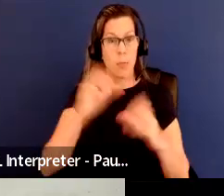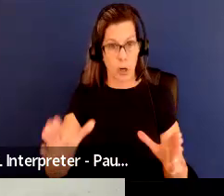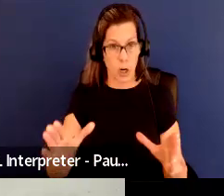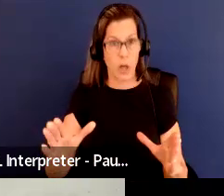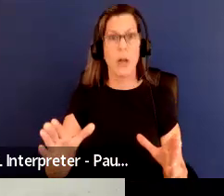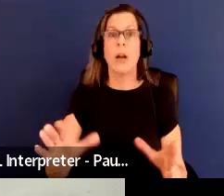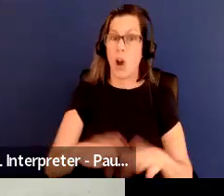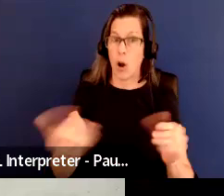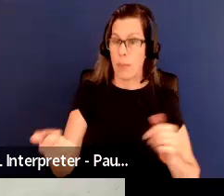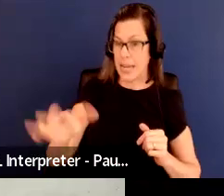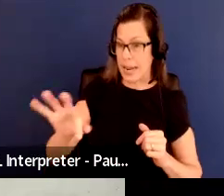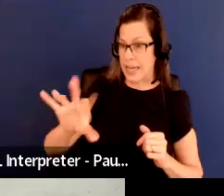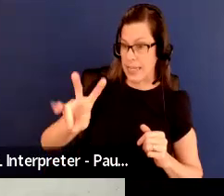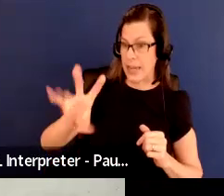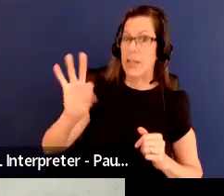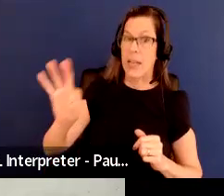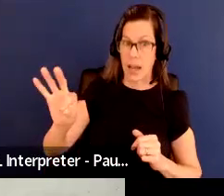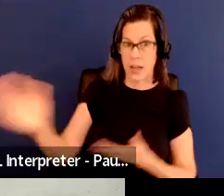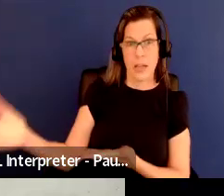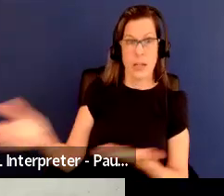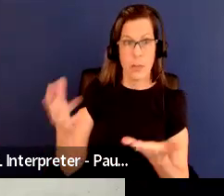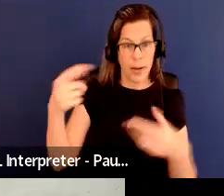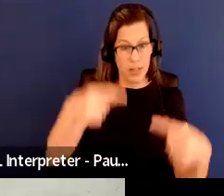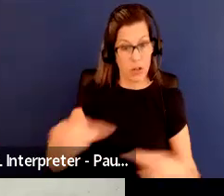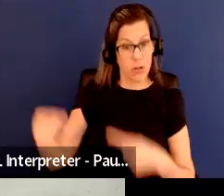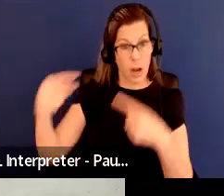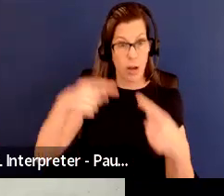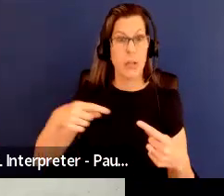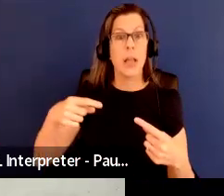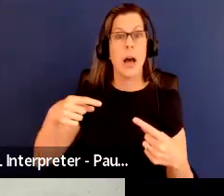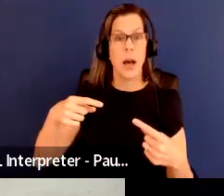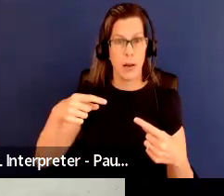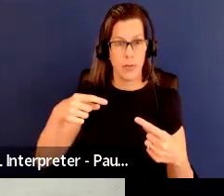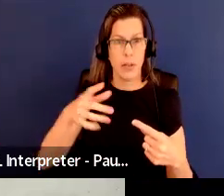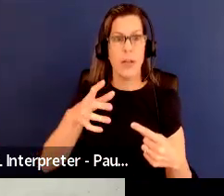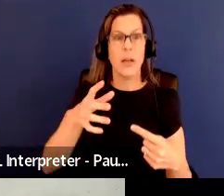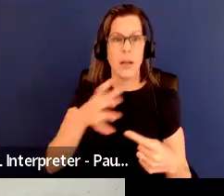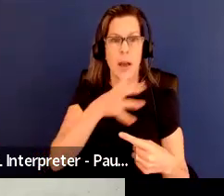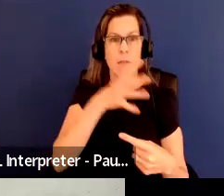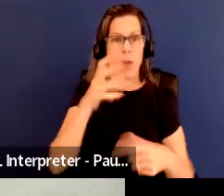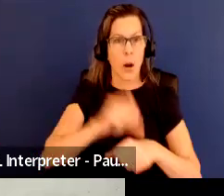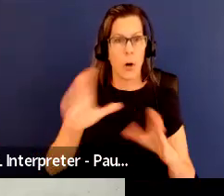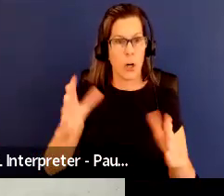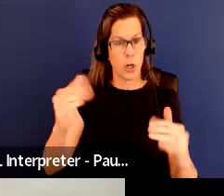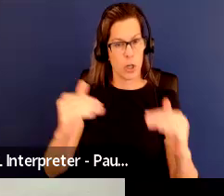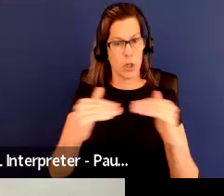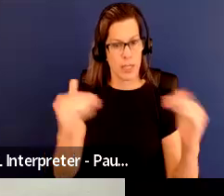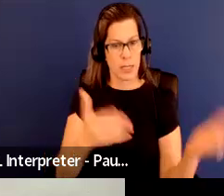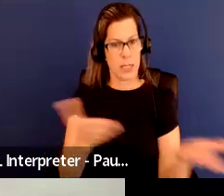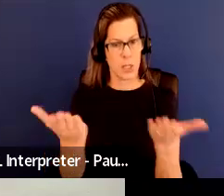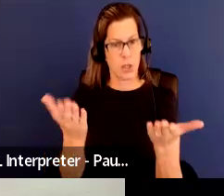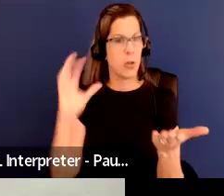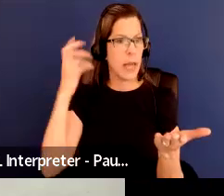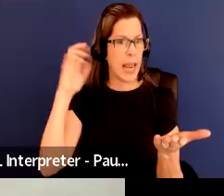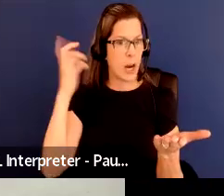December of 1979 to bring the struggle for farm worker justice and social equity to the airwaves. La Voz